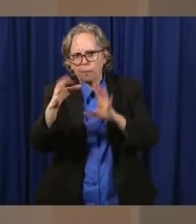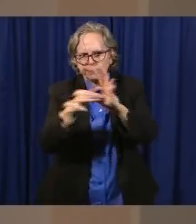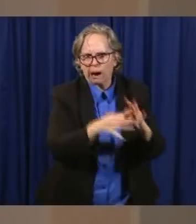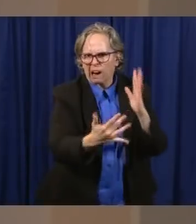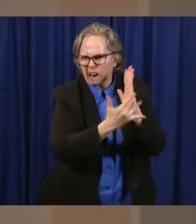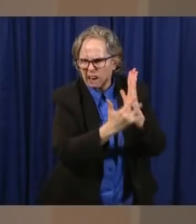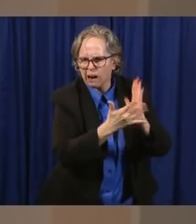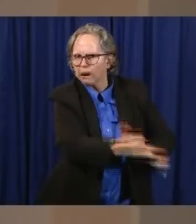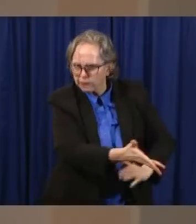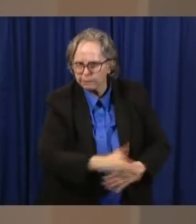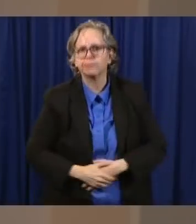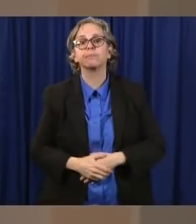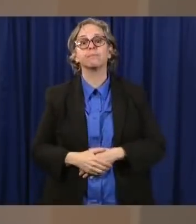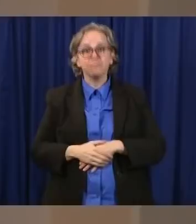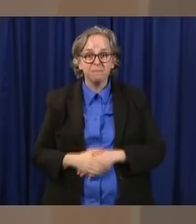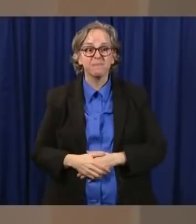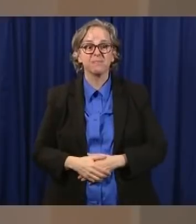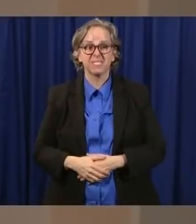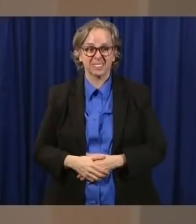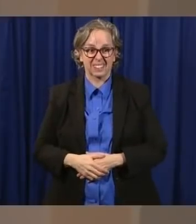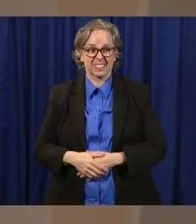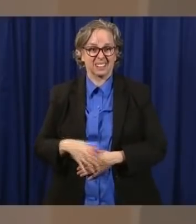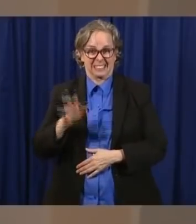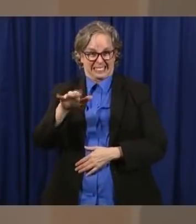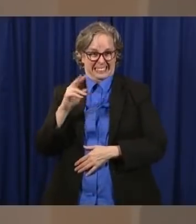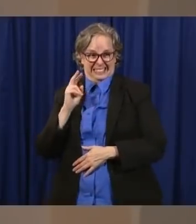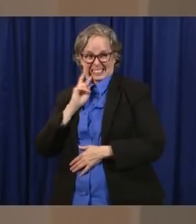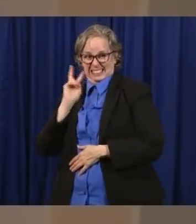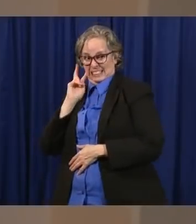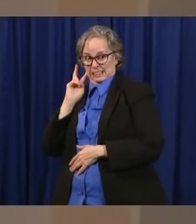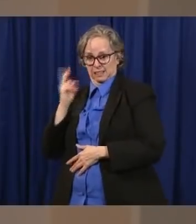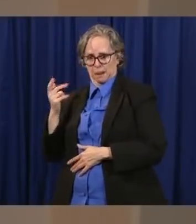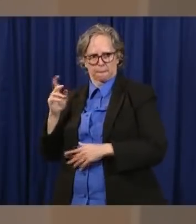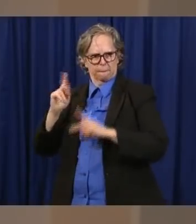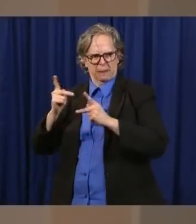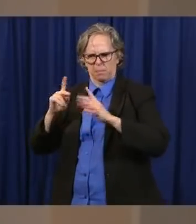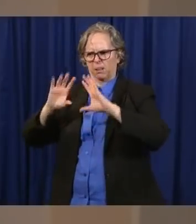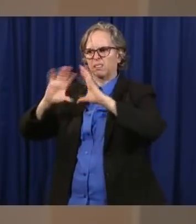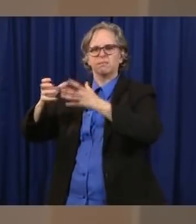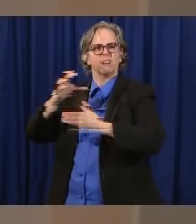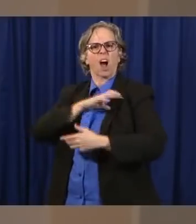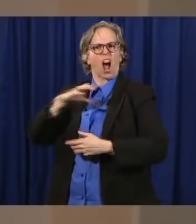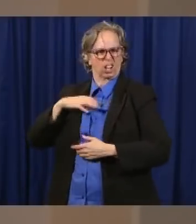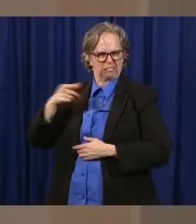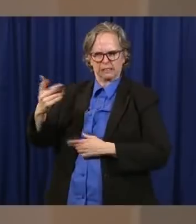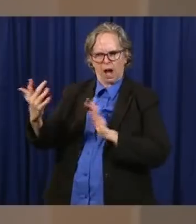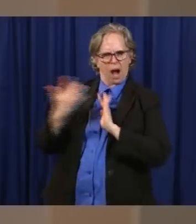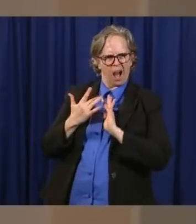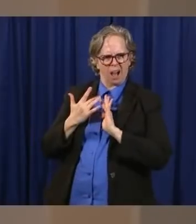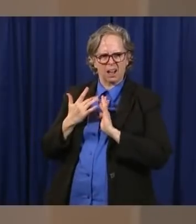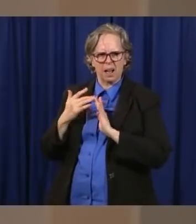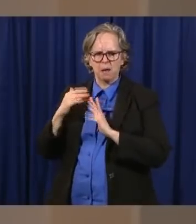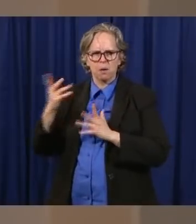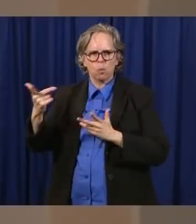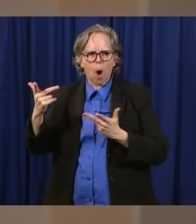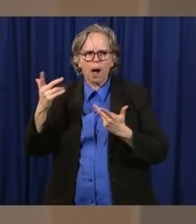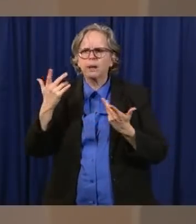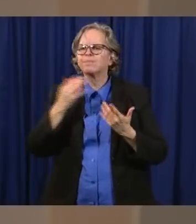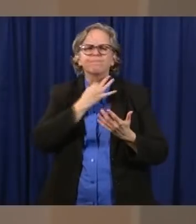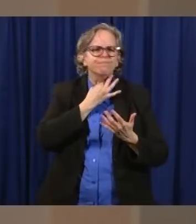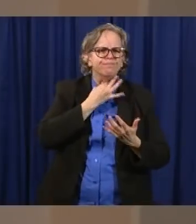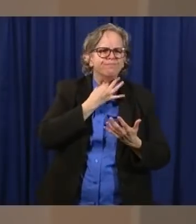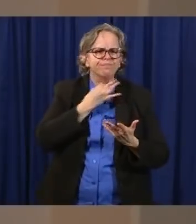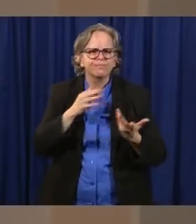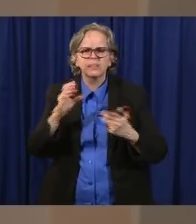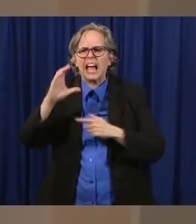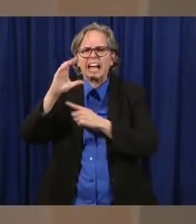other day who was rightly following up about something that happened in the CARES Act. If you recall, there